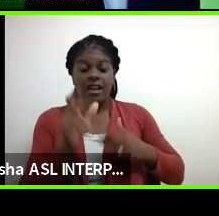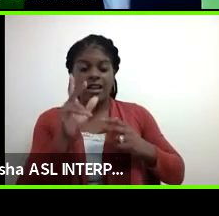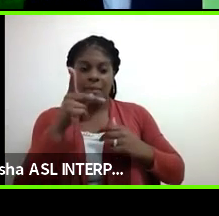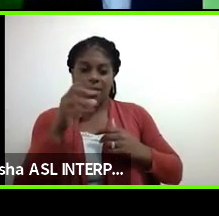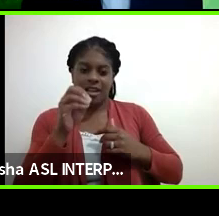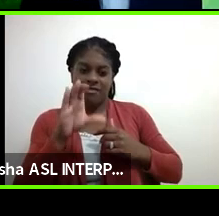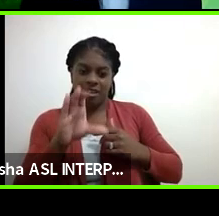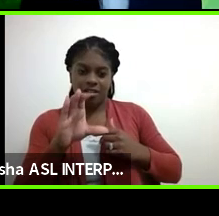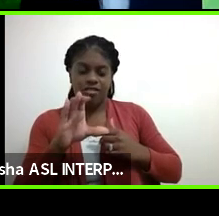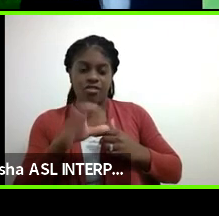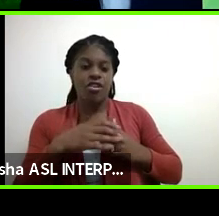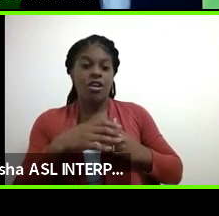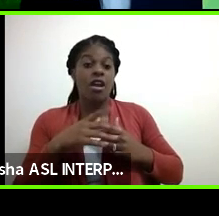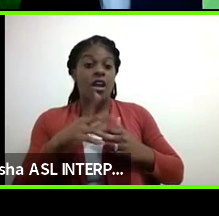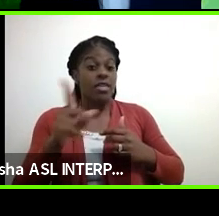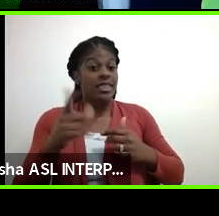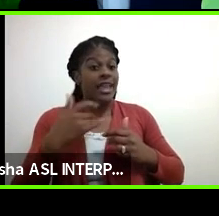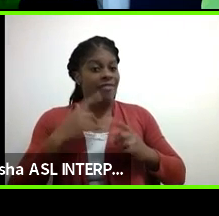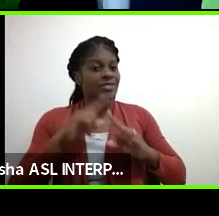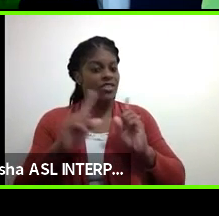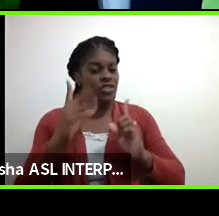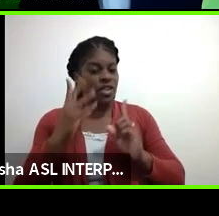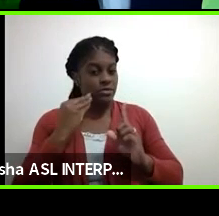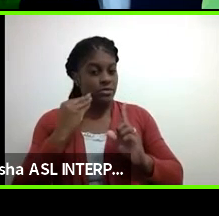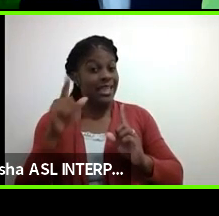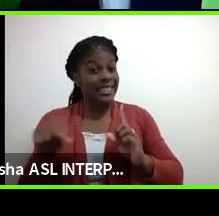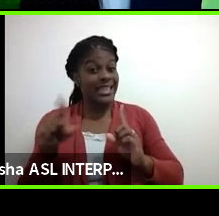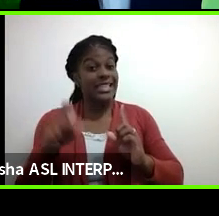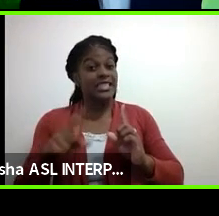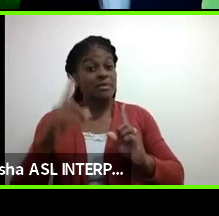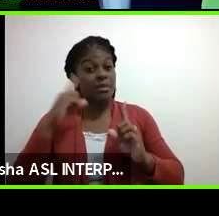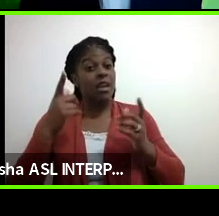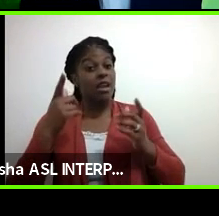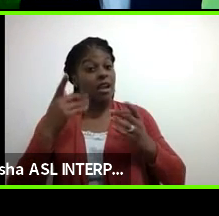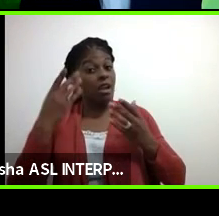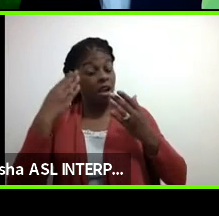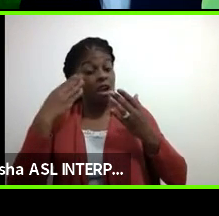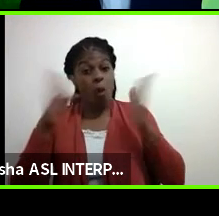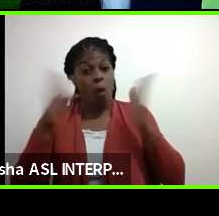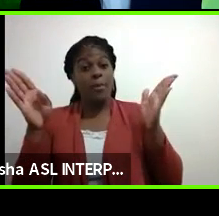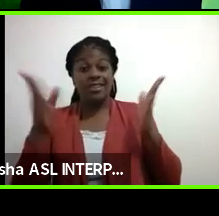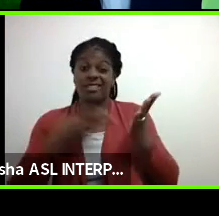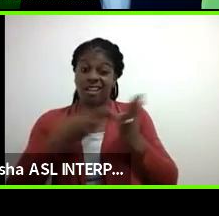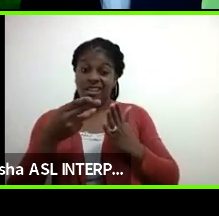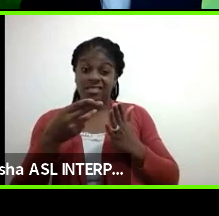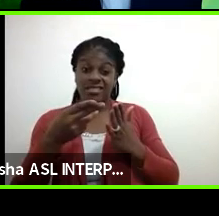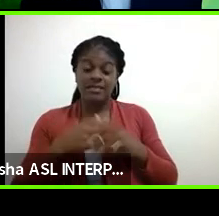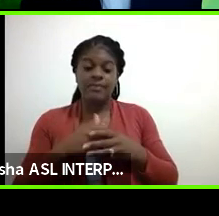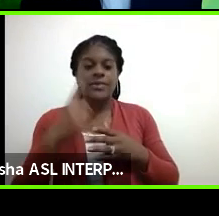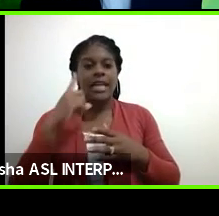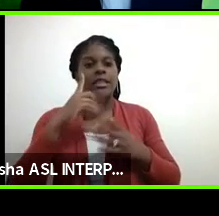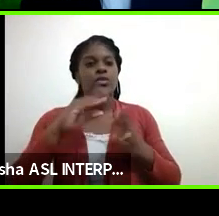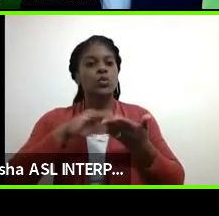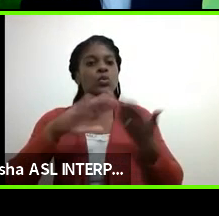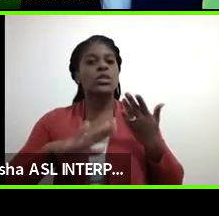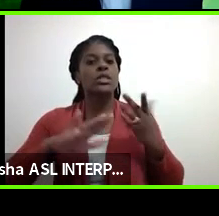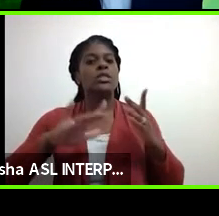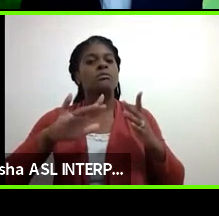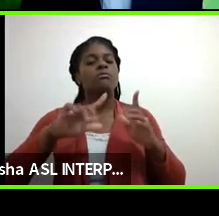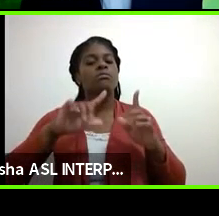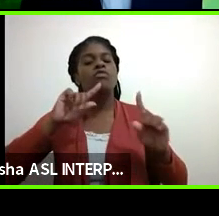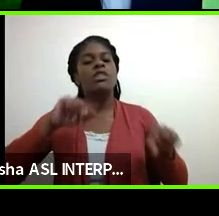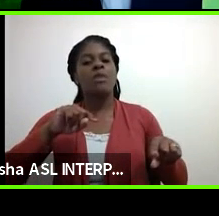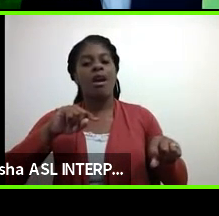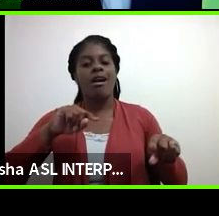coming to the table with a different experience. So they need to be open and honest about that. I think our students respond to